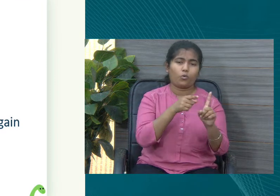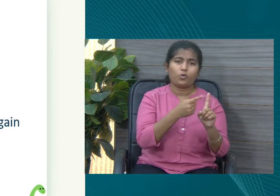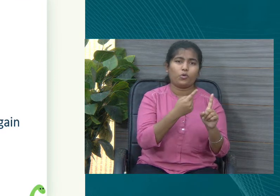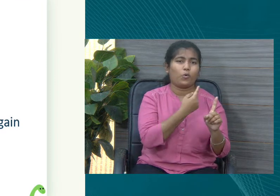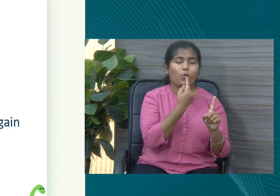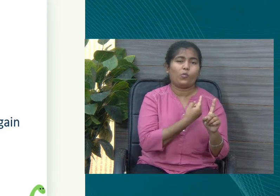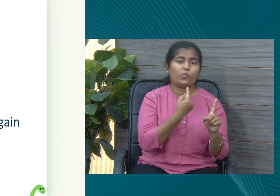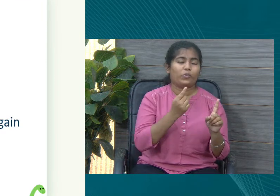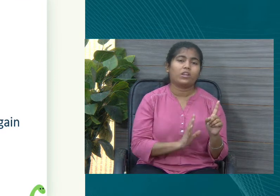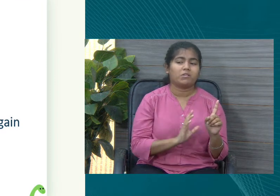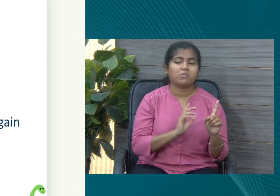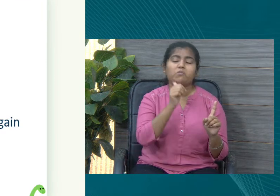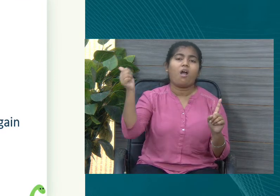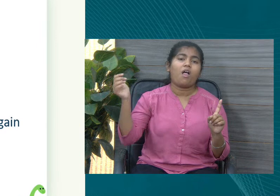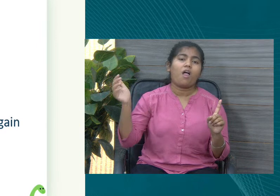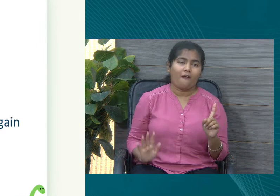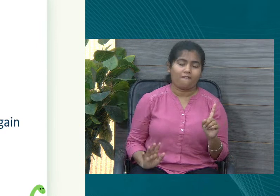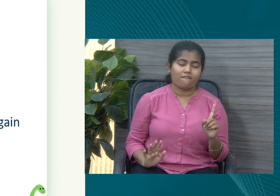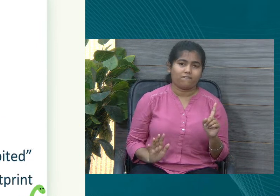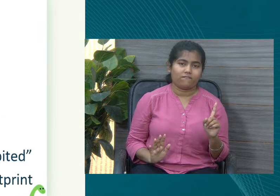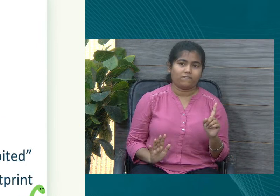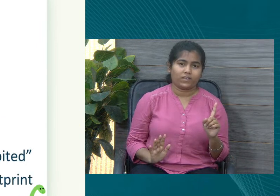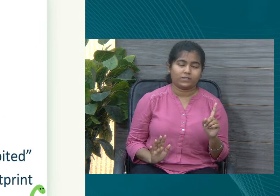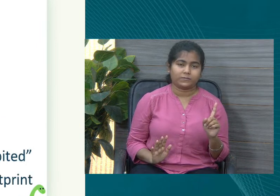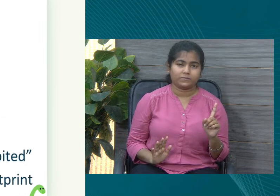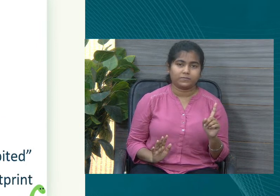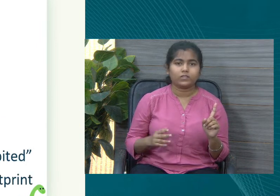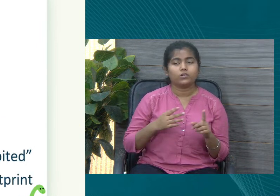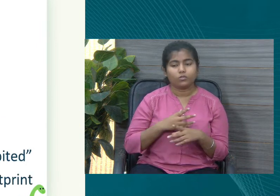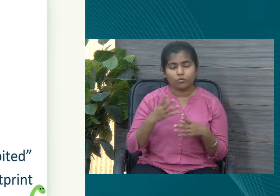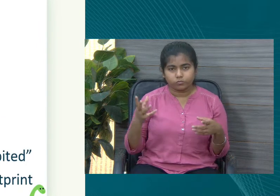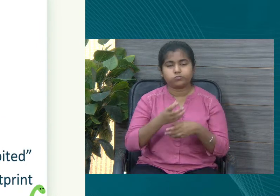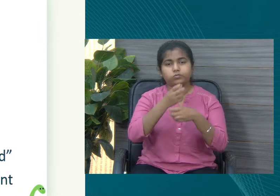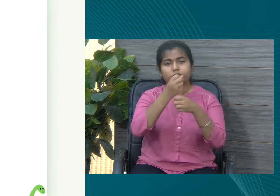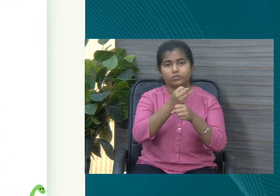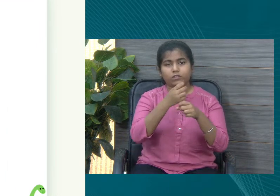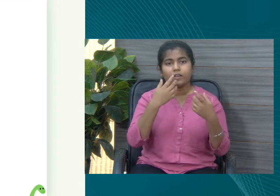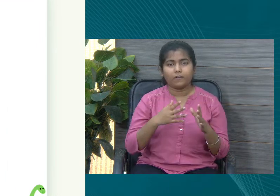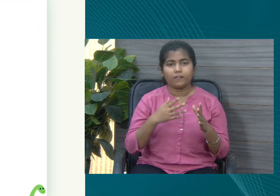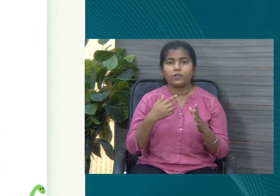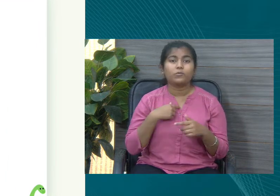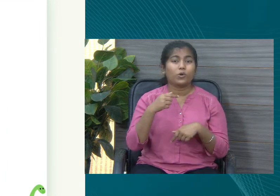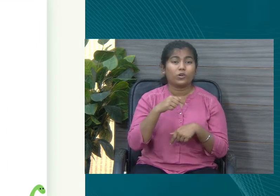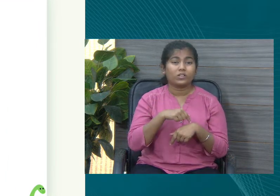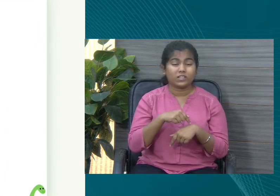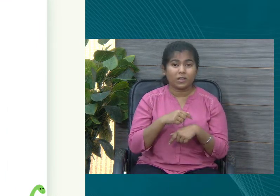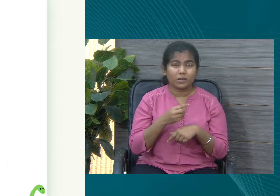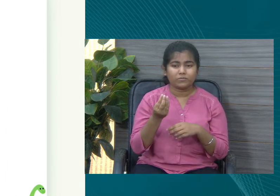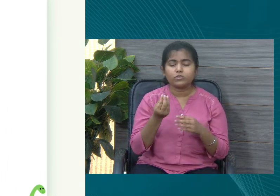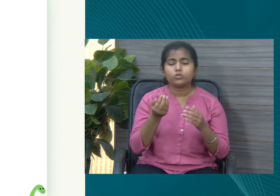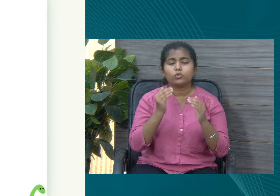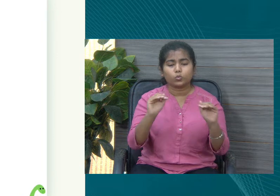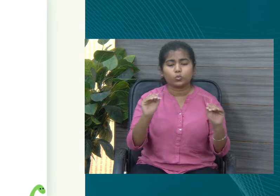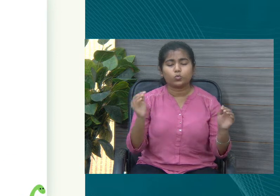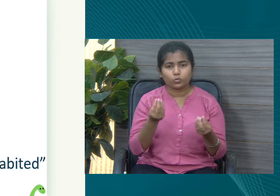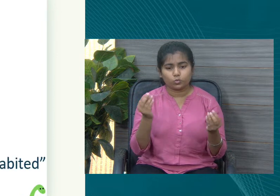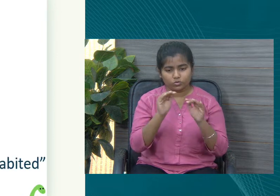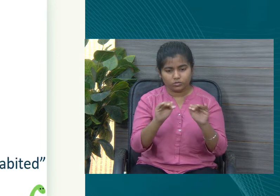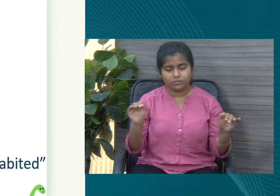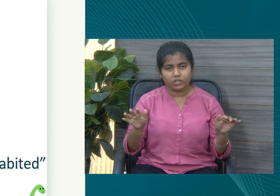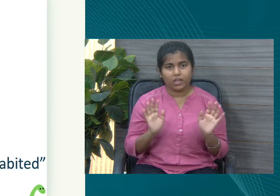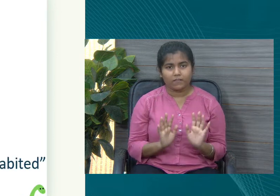one. And now I have summarized this story because at times there are few children who